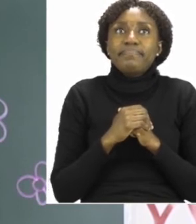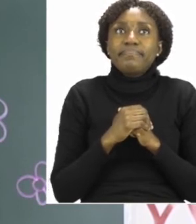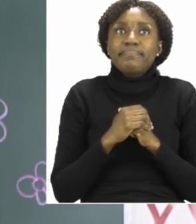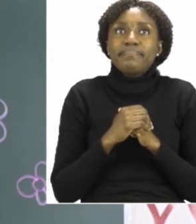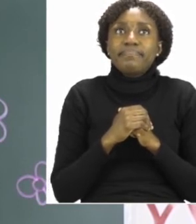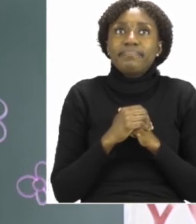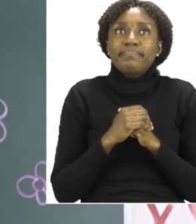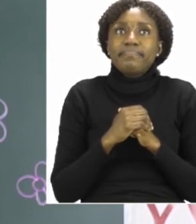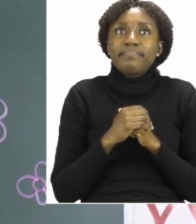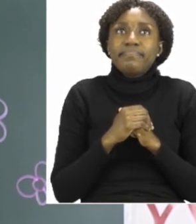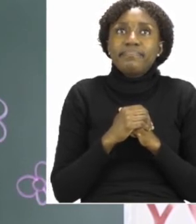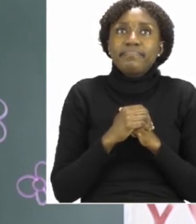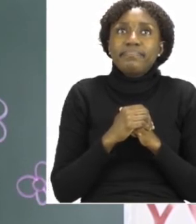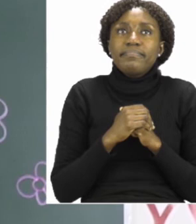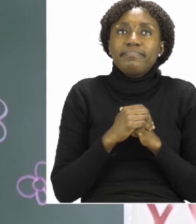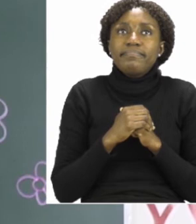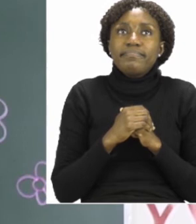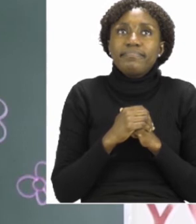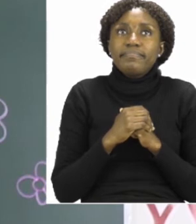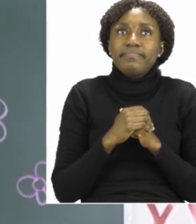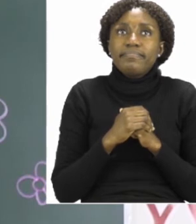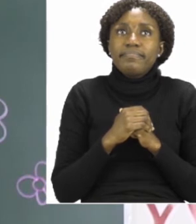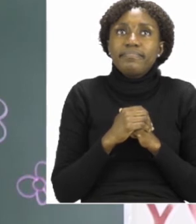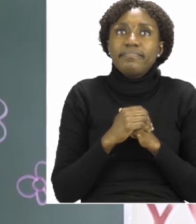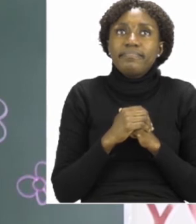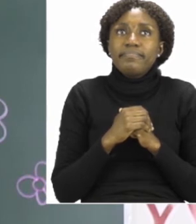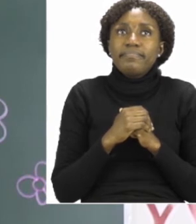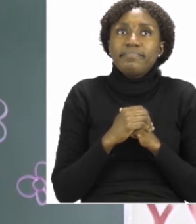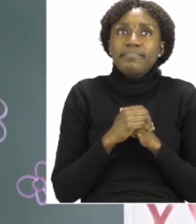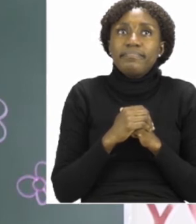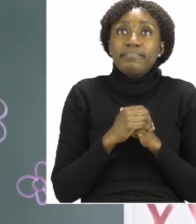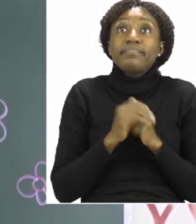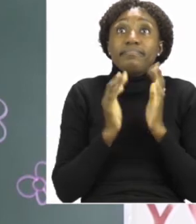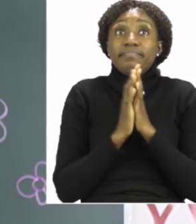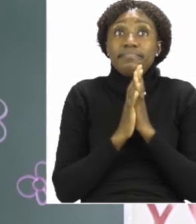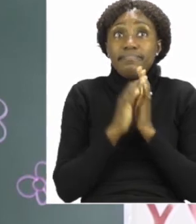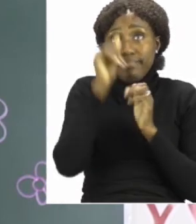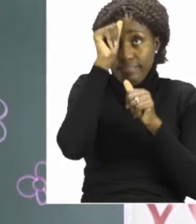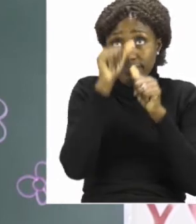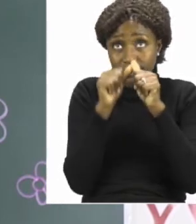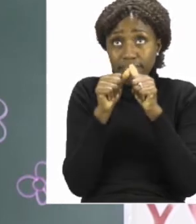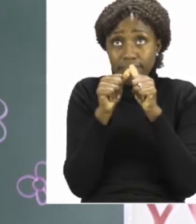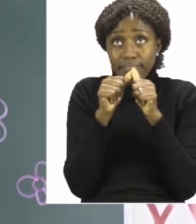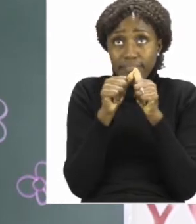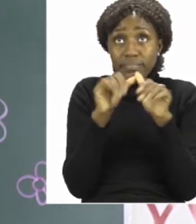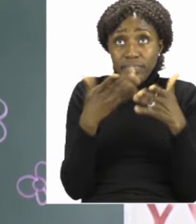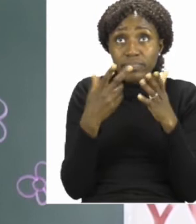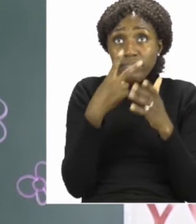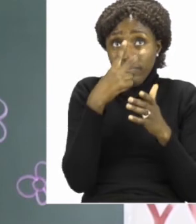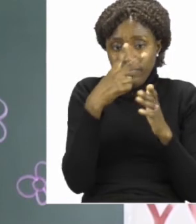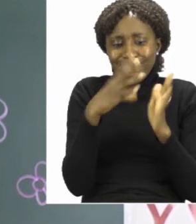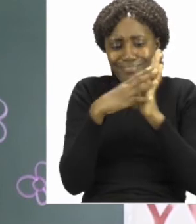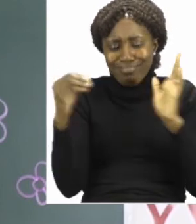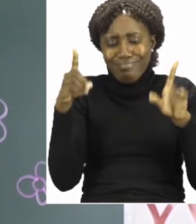down, across and down. Remember, there are some rules that we need to follow when we are tracing.